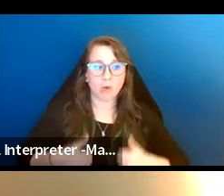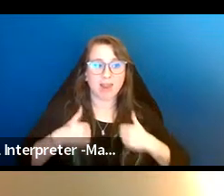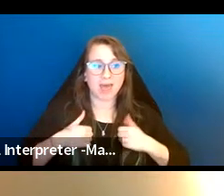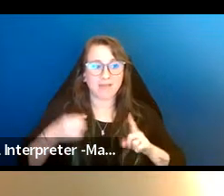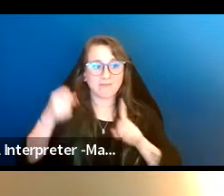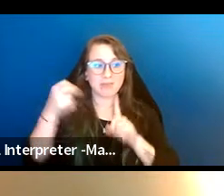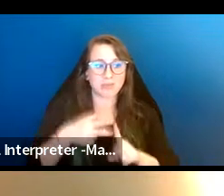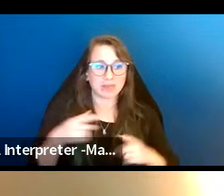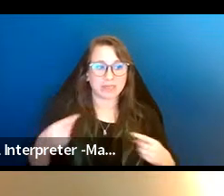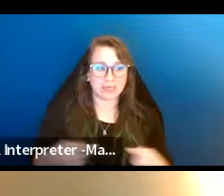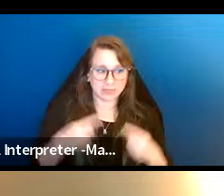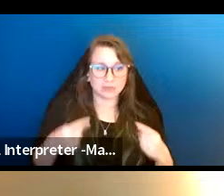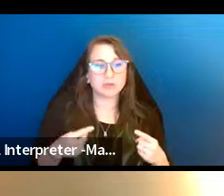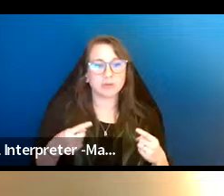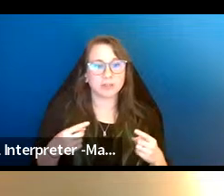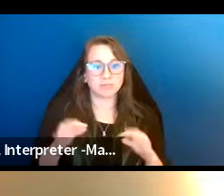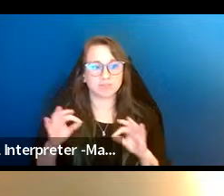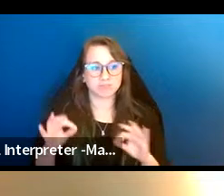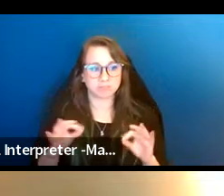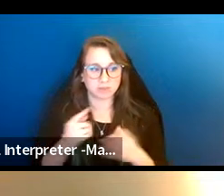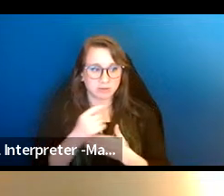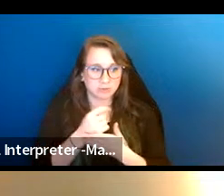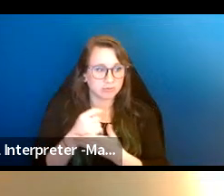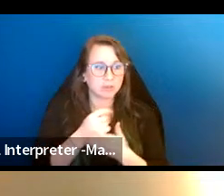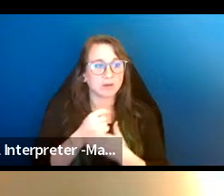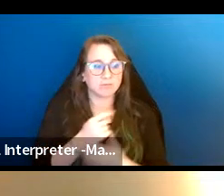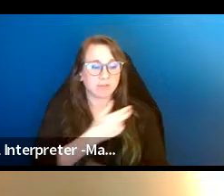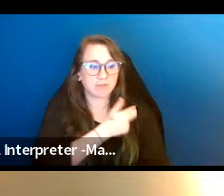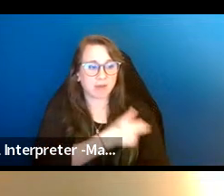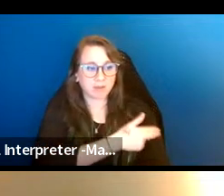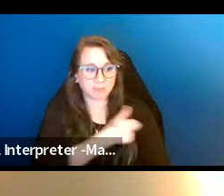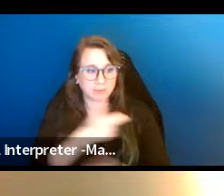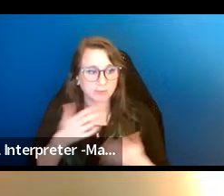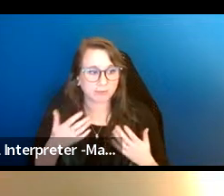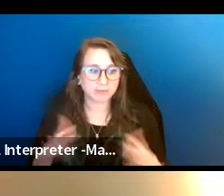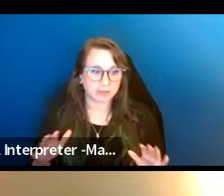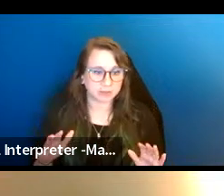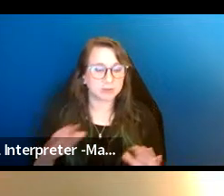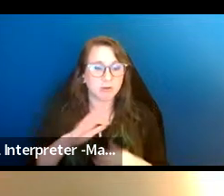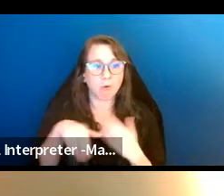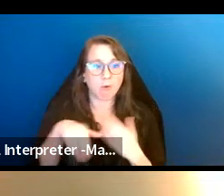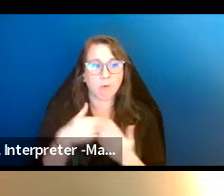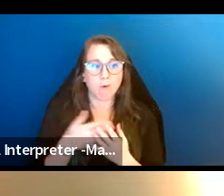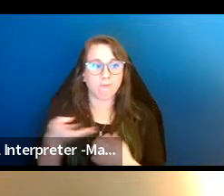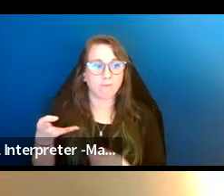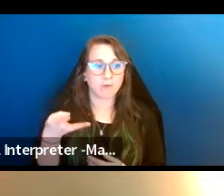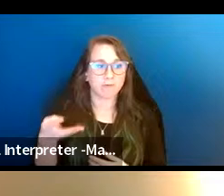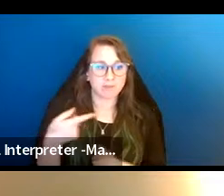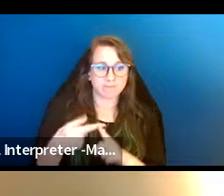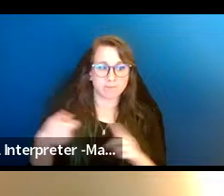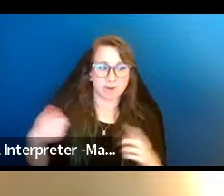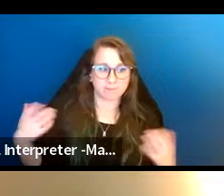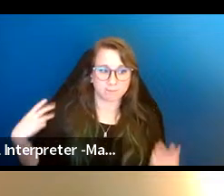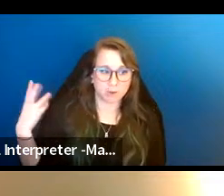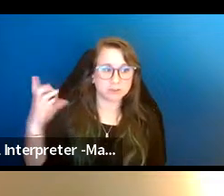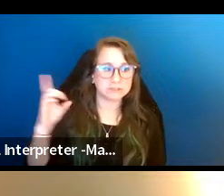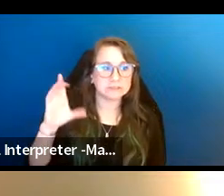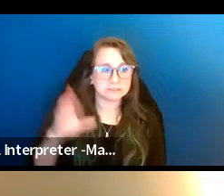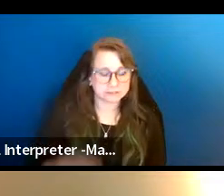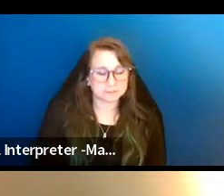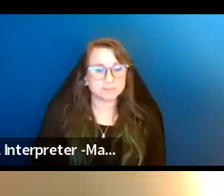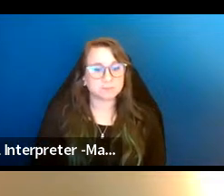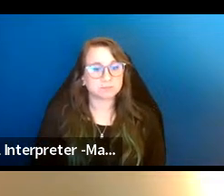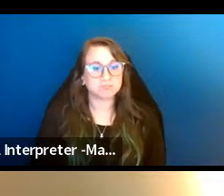injuries, and they were all treated at the hospital. They are all from the area. This homicide is